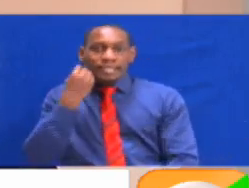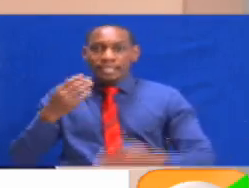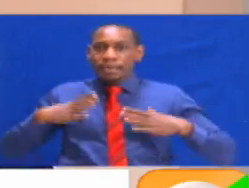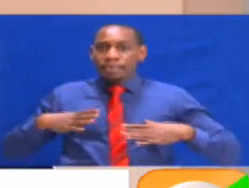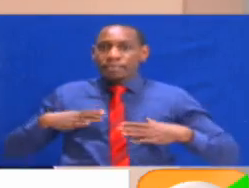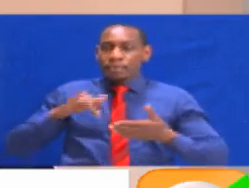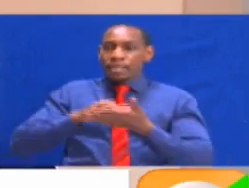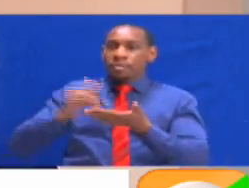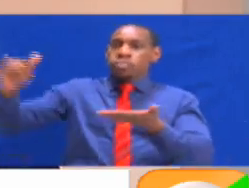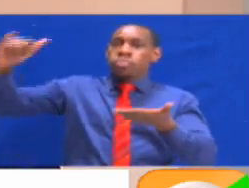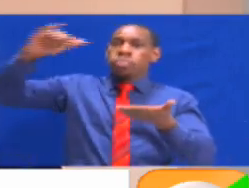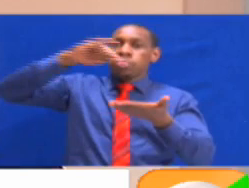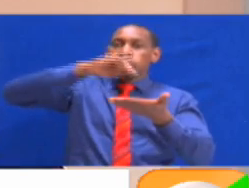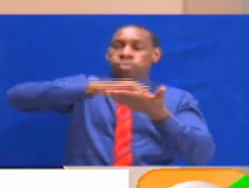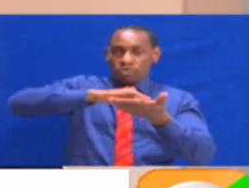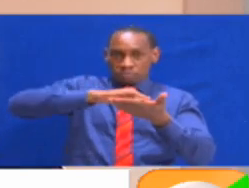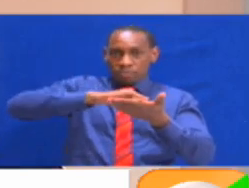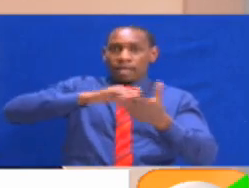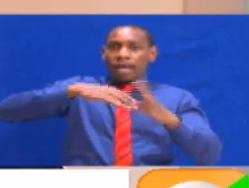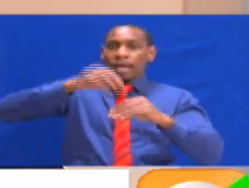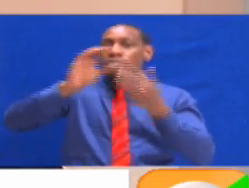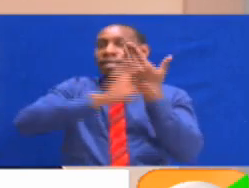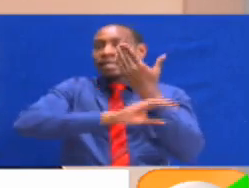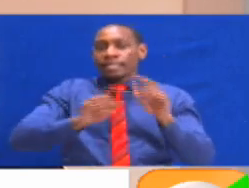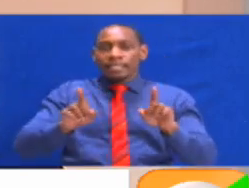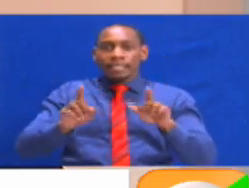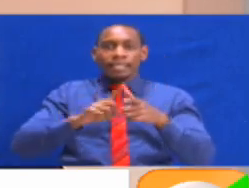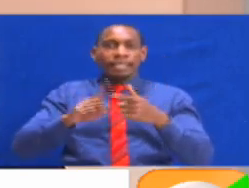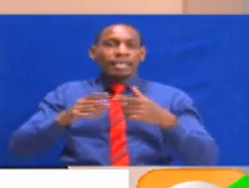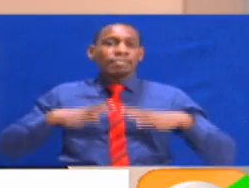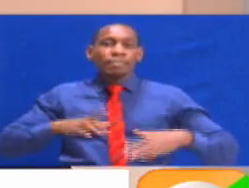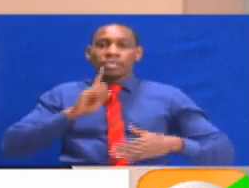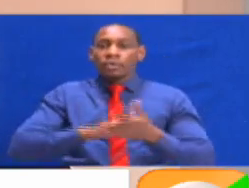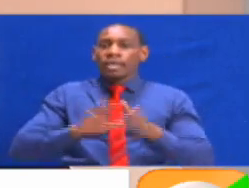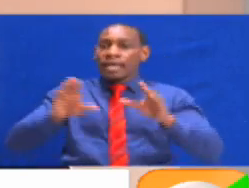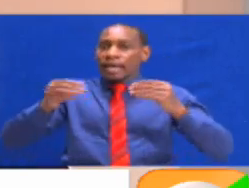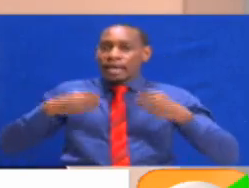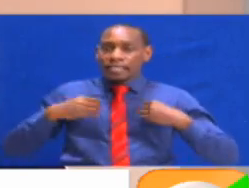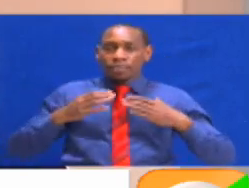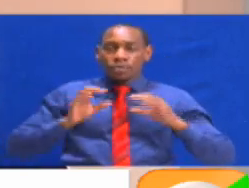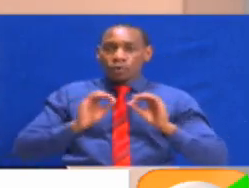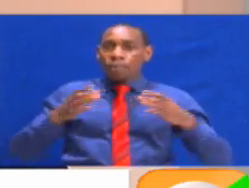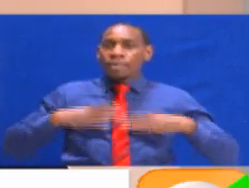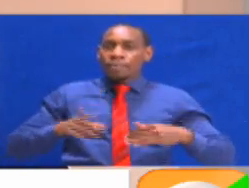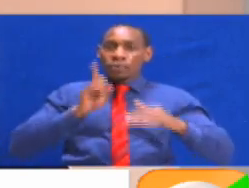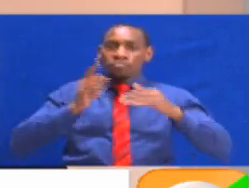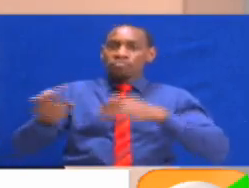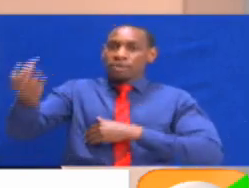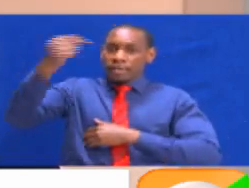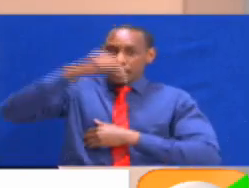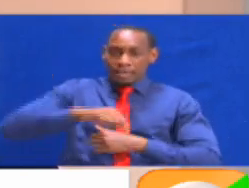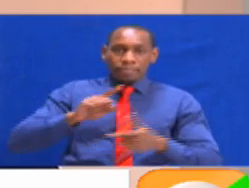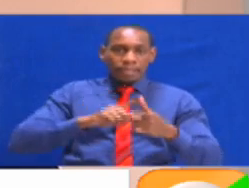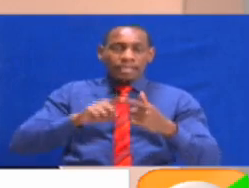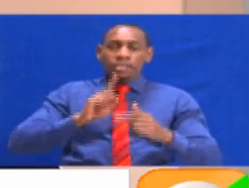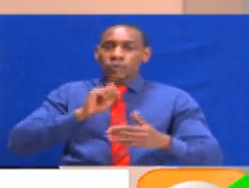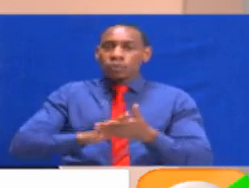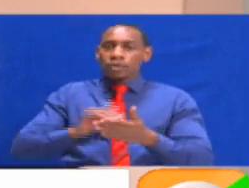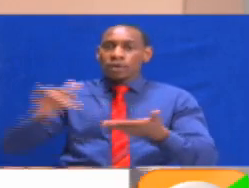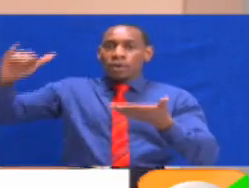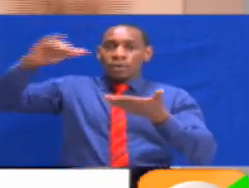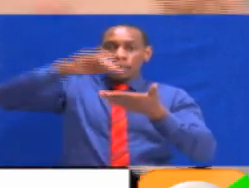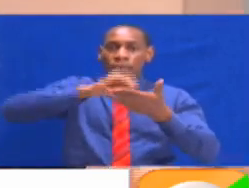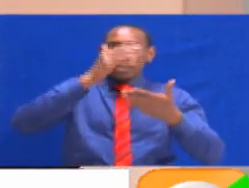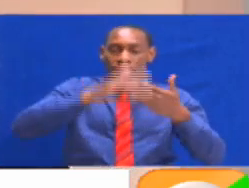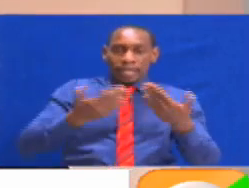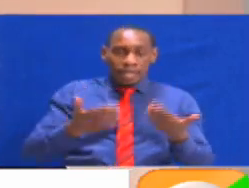who are coming from abroad. And then people were saying, please don't allow guys to come in. And then we were told, we have stopped flights.